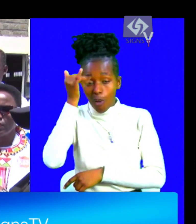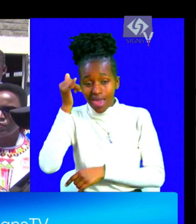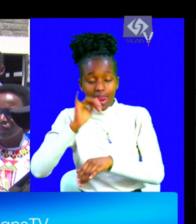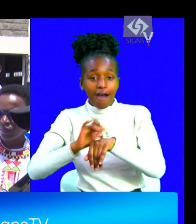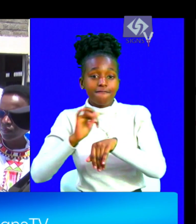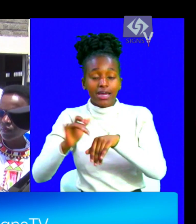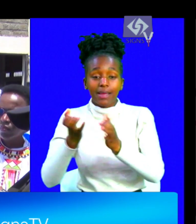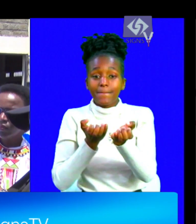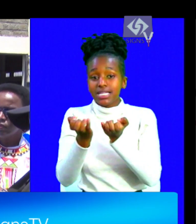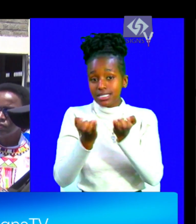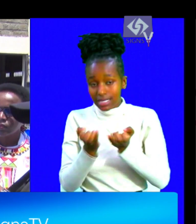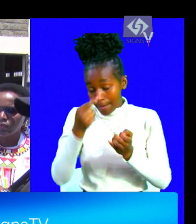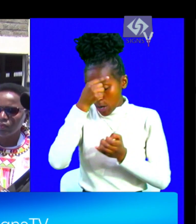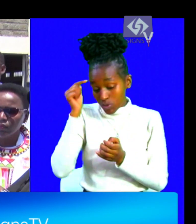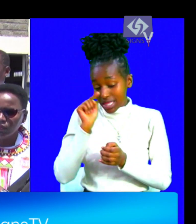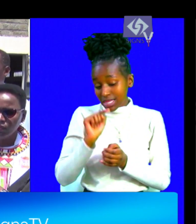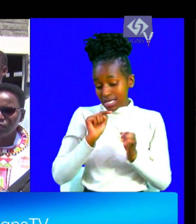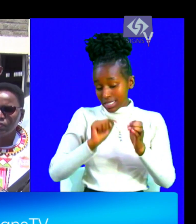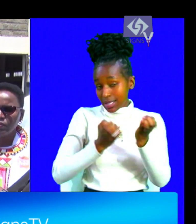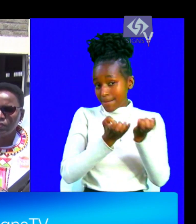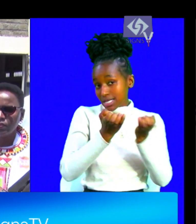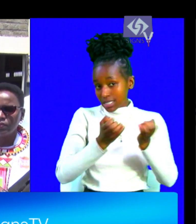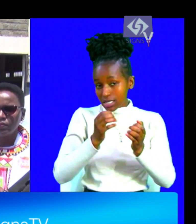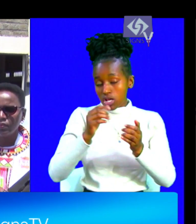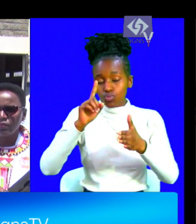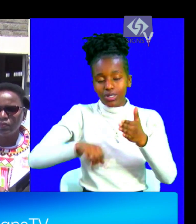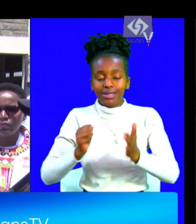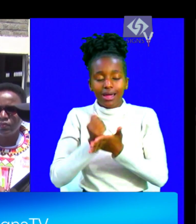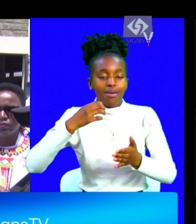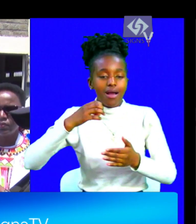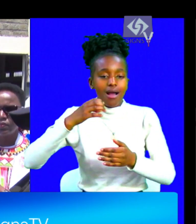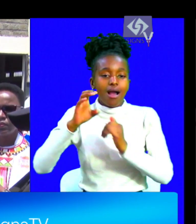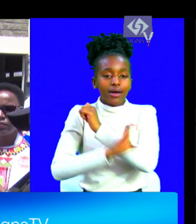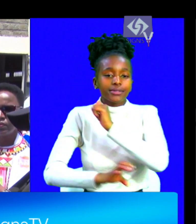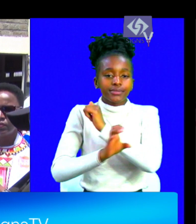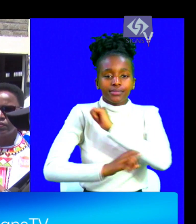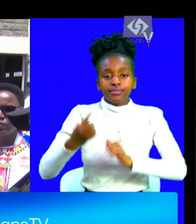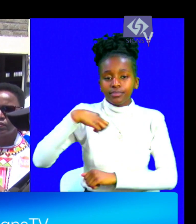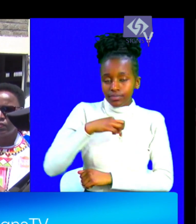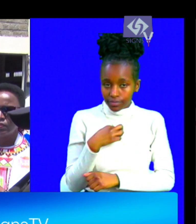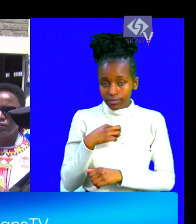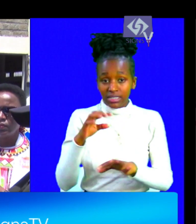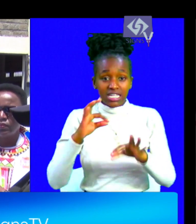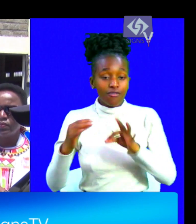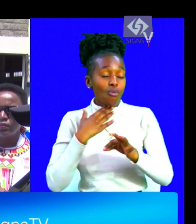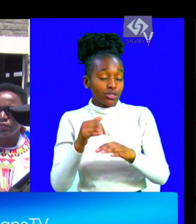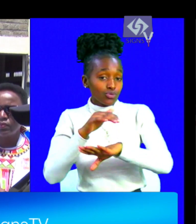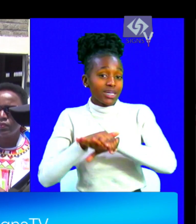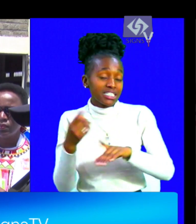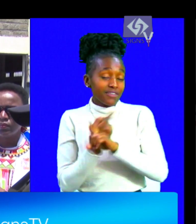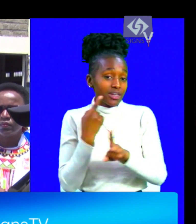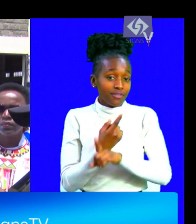is the business that is coming to assist our country. So that tukuwa tunapata hizo products kutoka